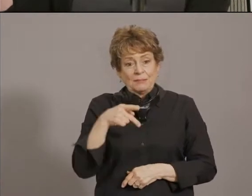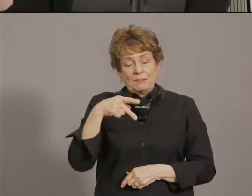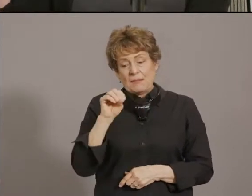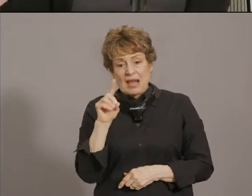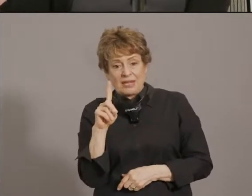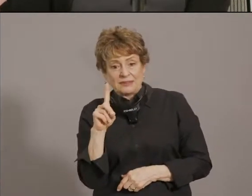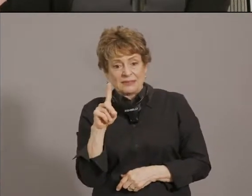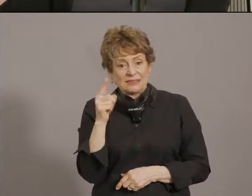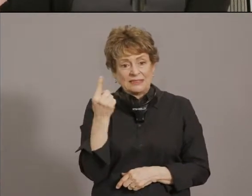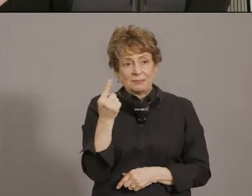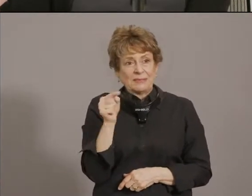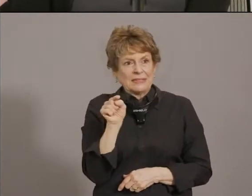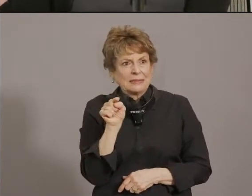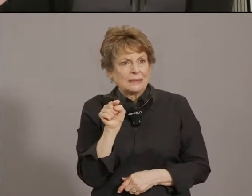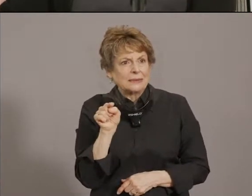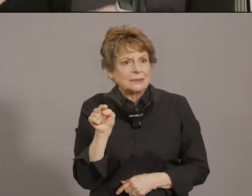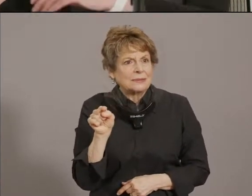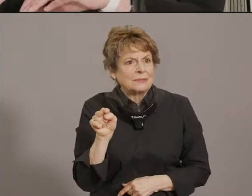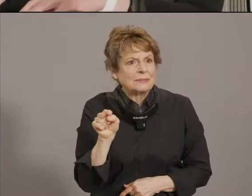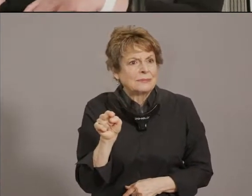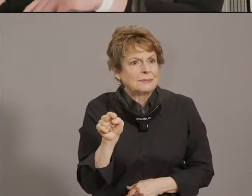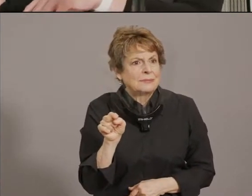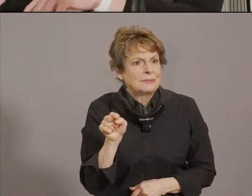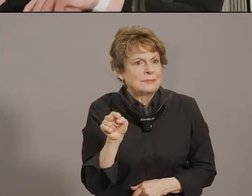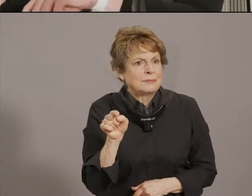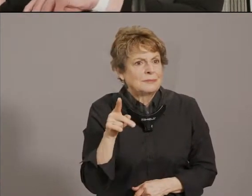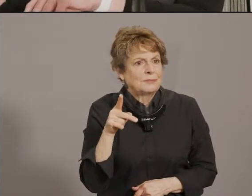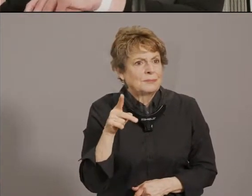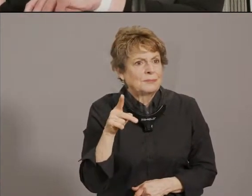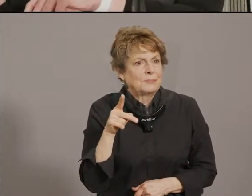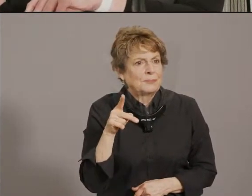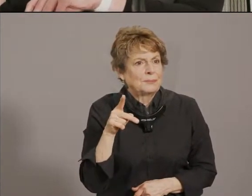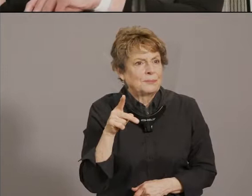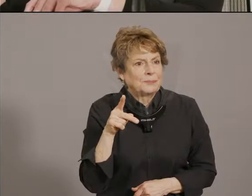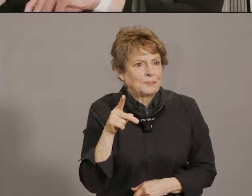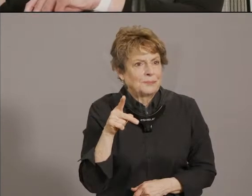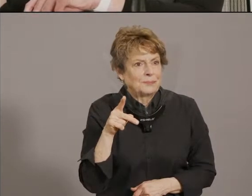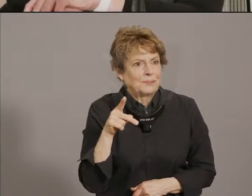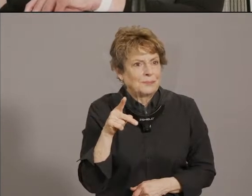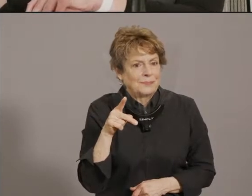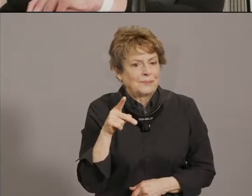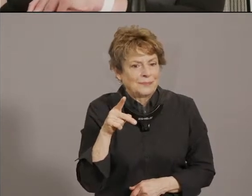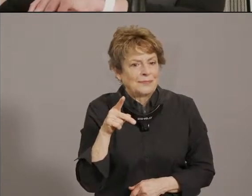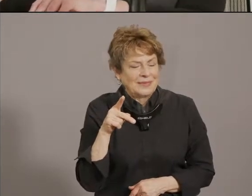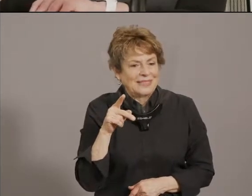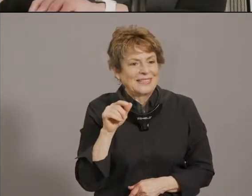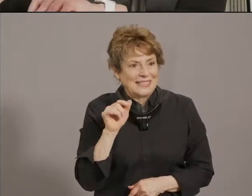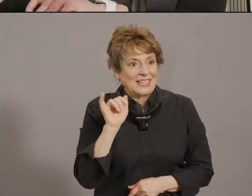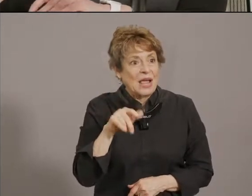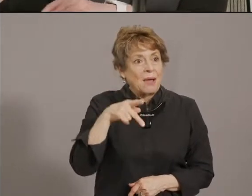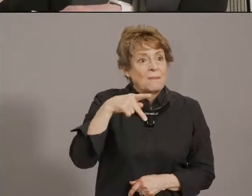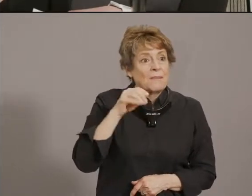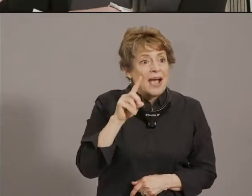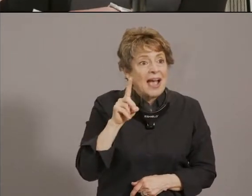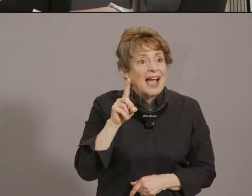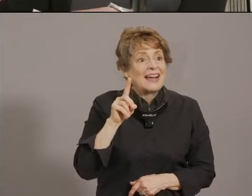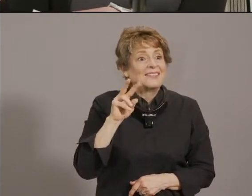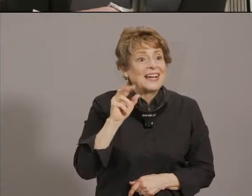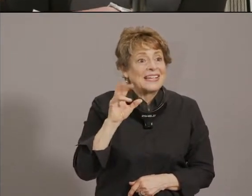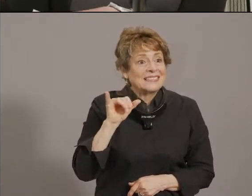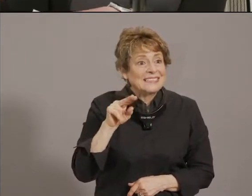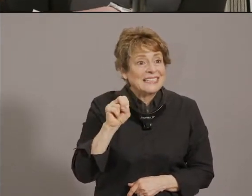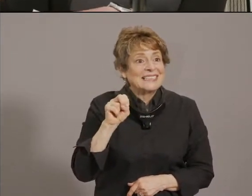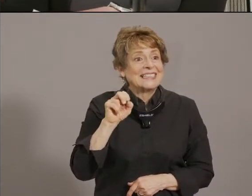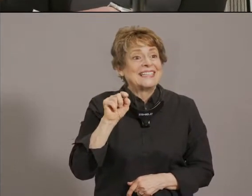offering appointments and registration information through our vaccine management system. You can always